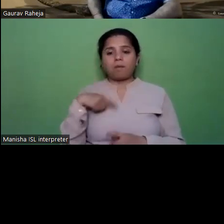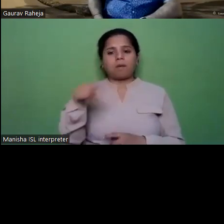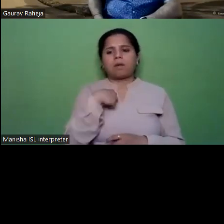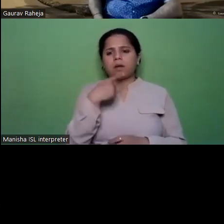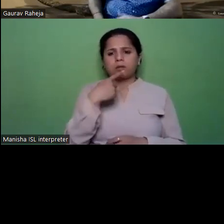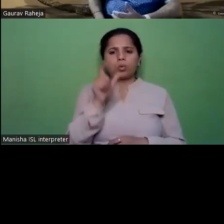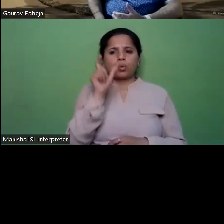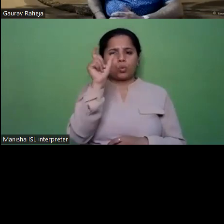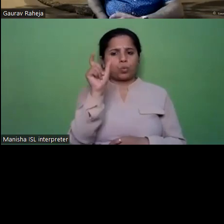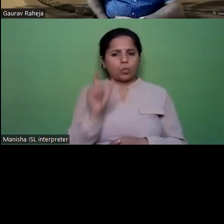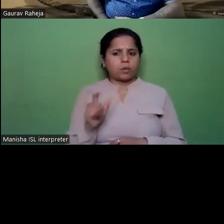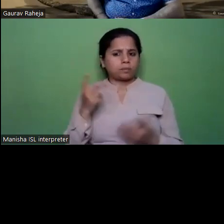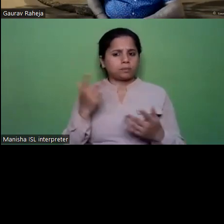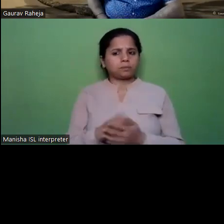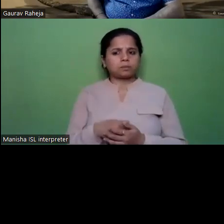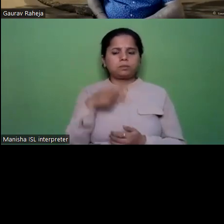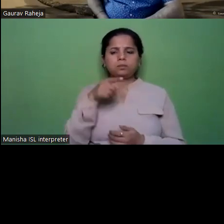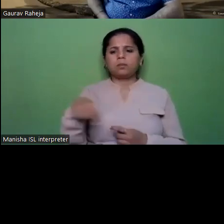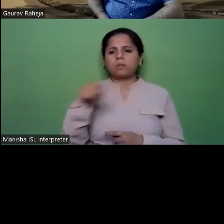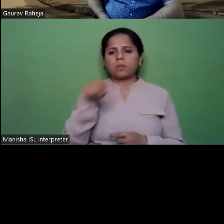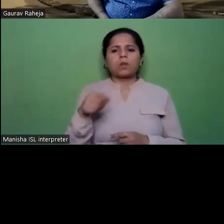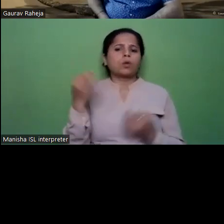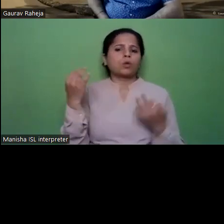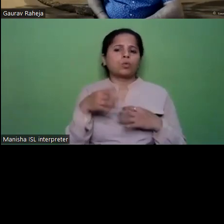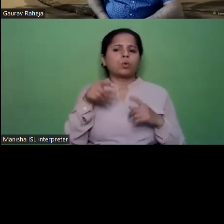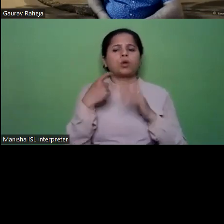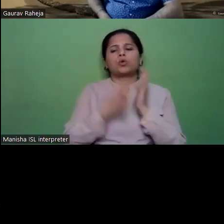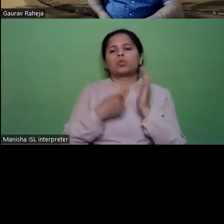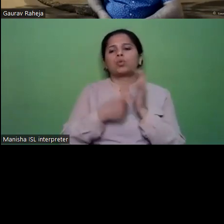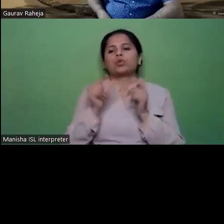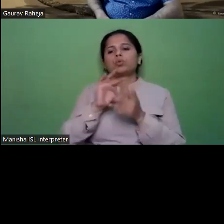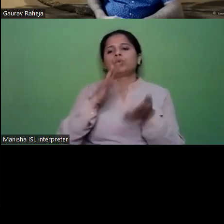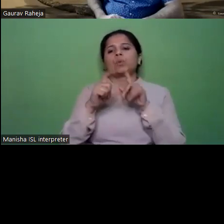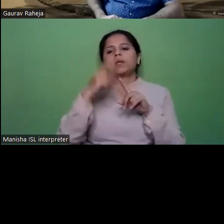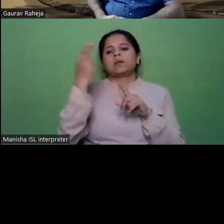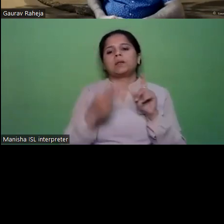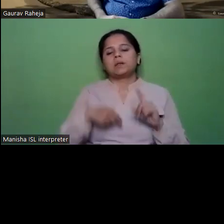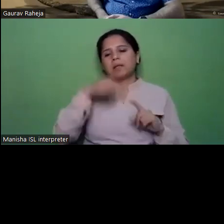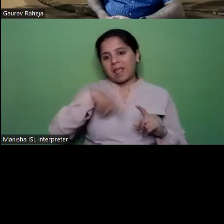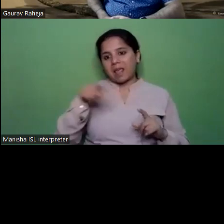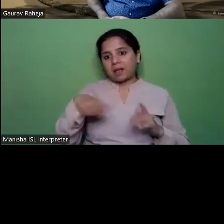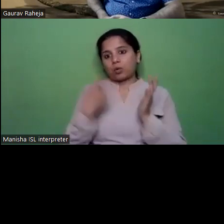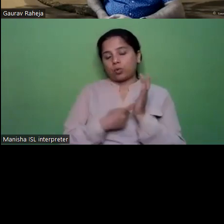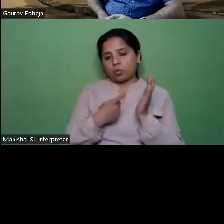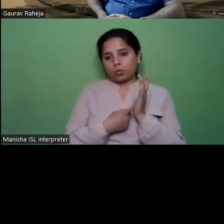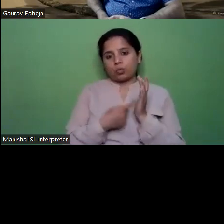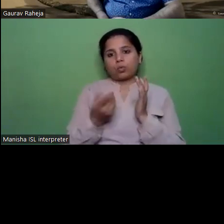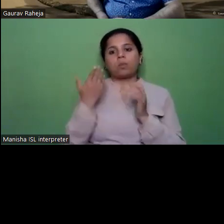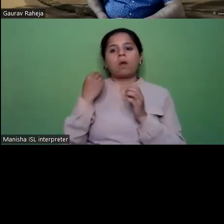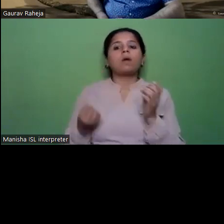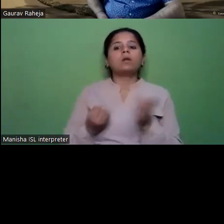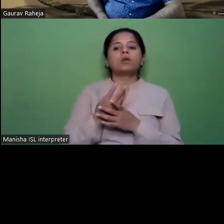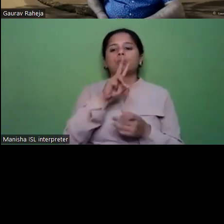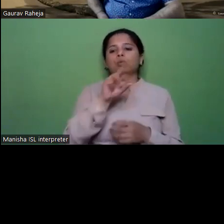term called a new set of principles, which is called the Universal Design India Principles, which was launched in